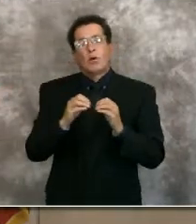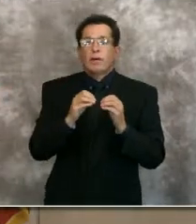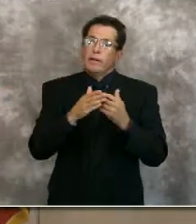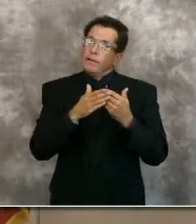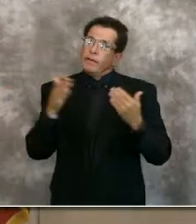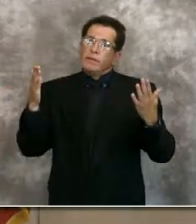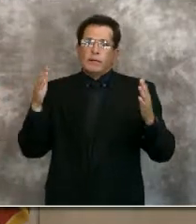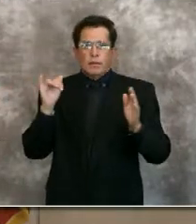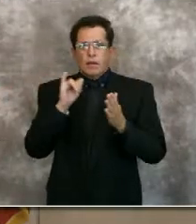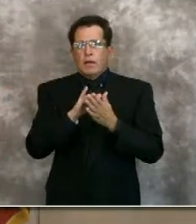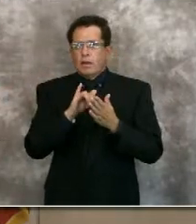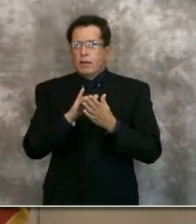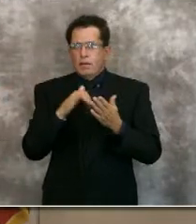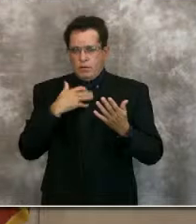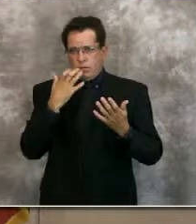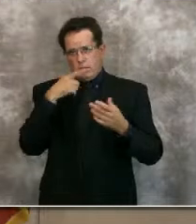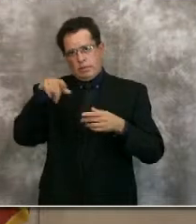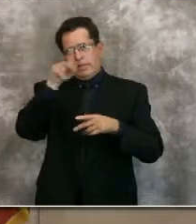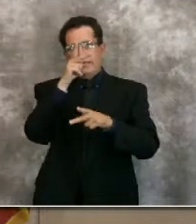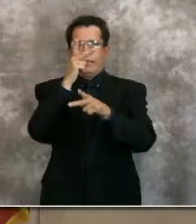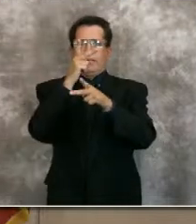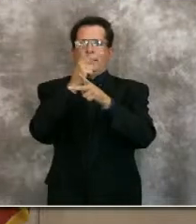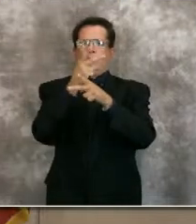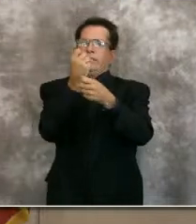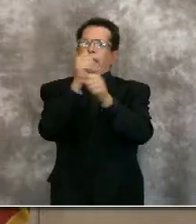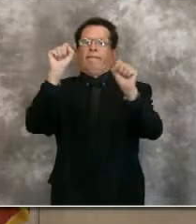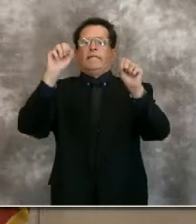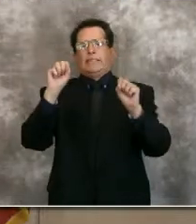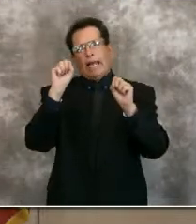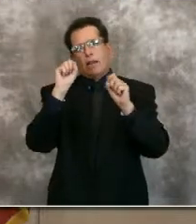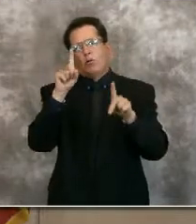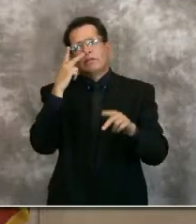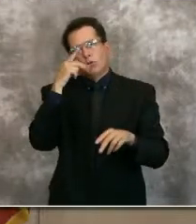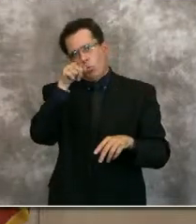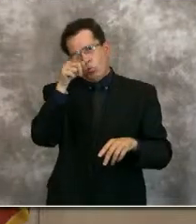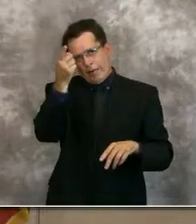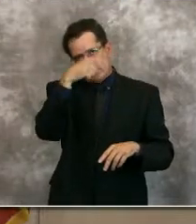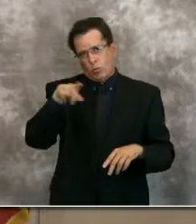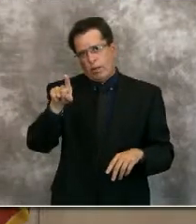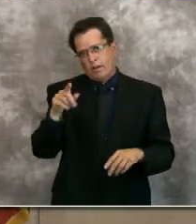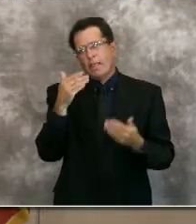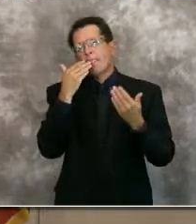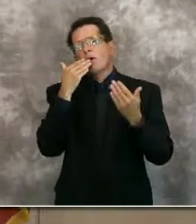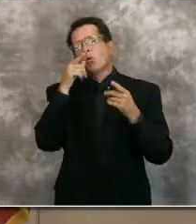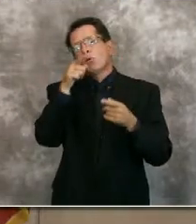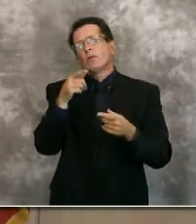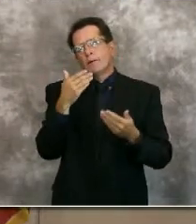we would tell you again to stay safe, San Diego, and we'll see you next week. Thank you.